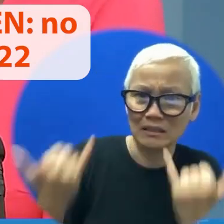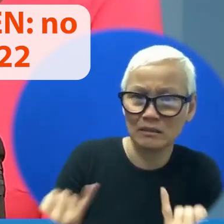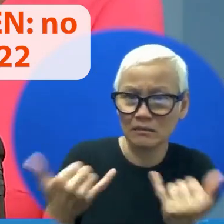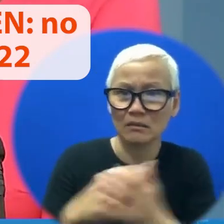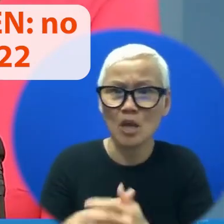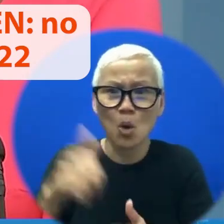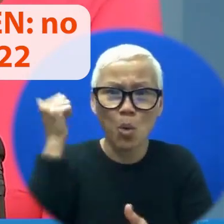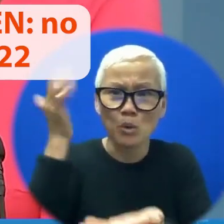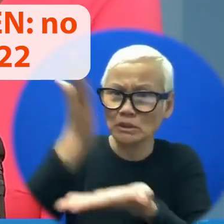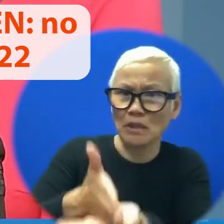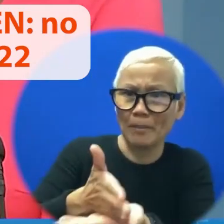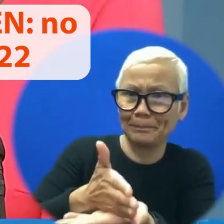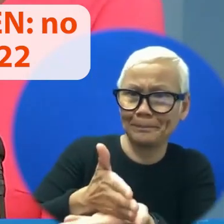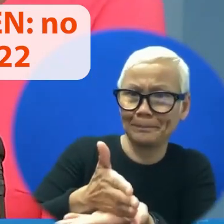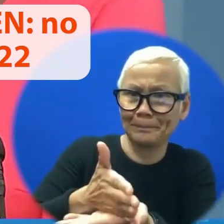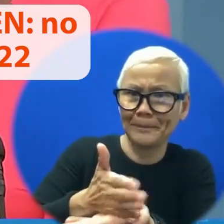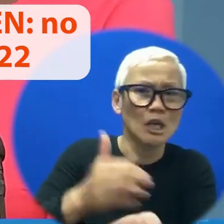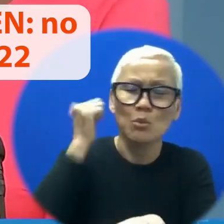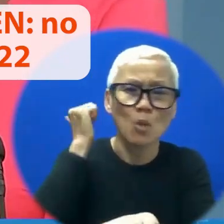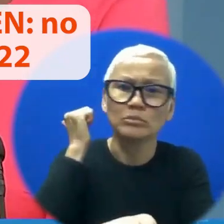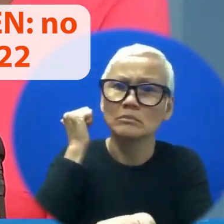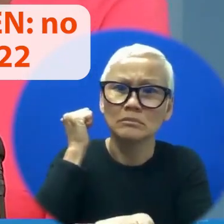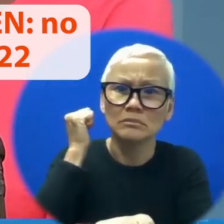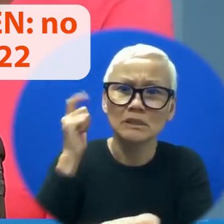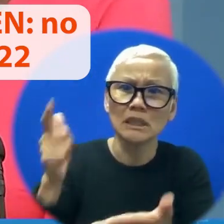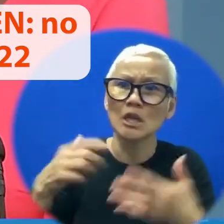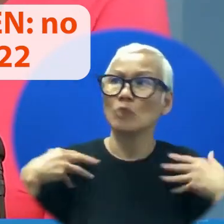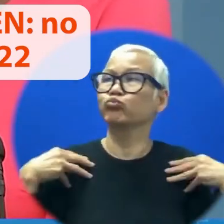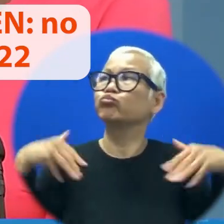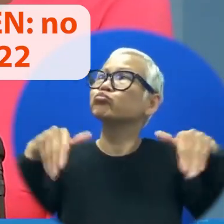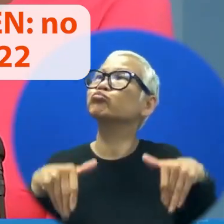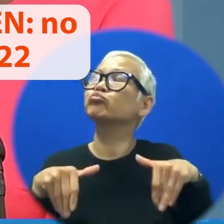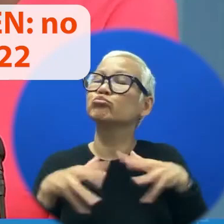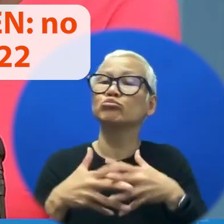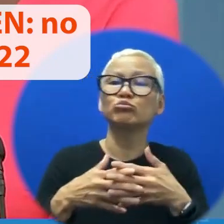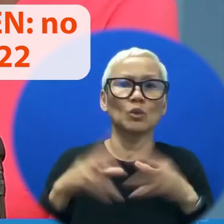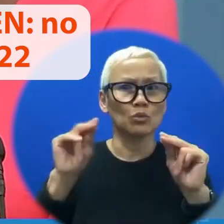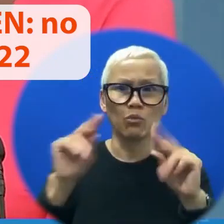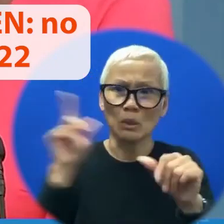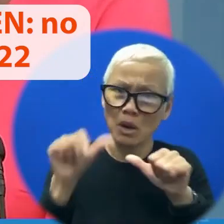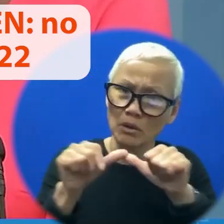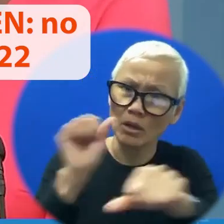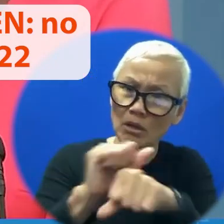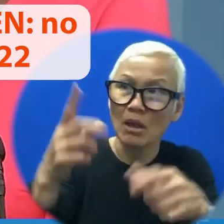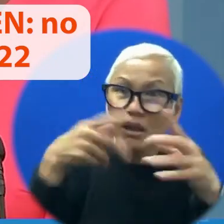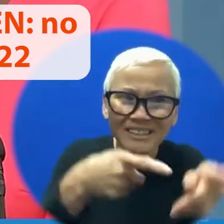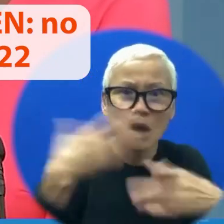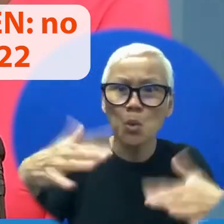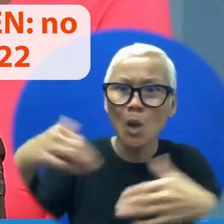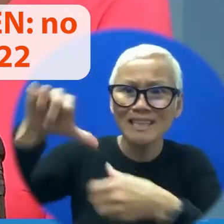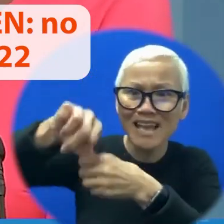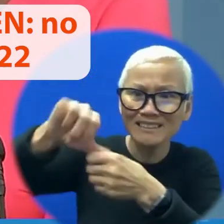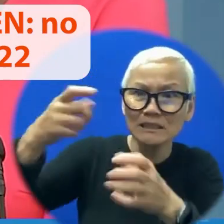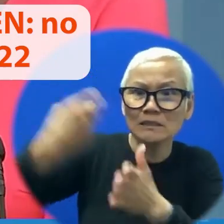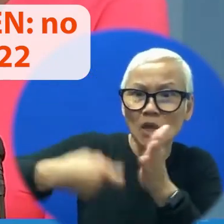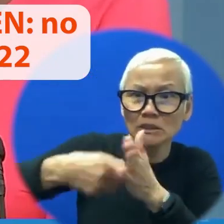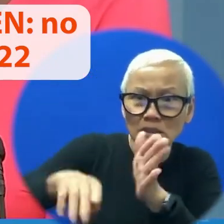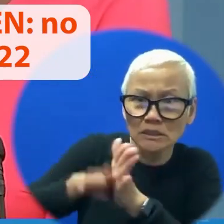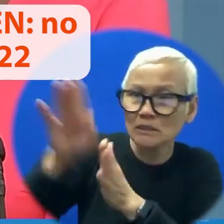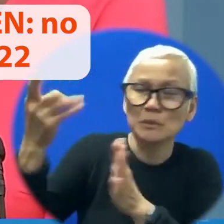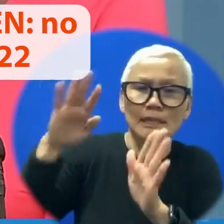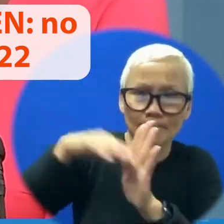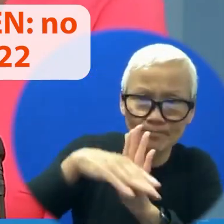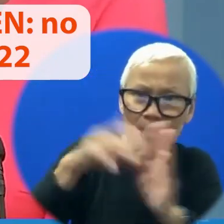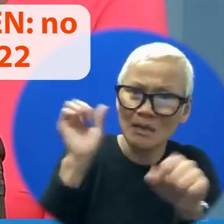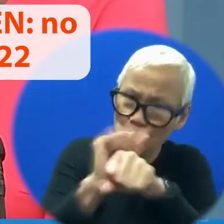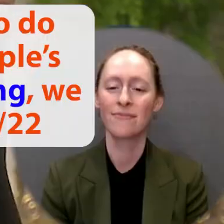those are the things he's not going to stop on. Those are the things he's not going to pull back on, trying to lower gas prices as another example of the